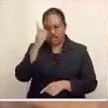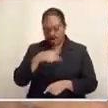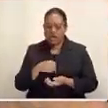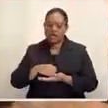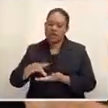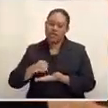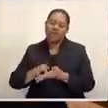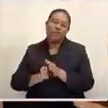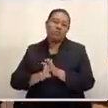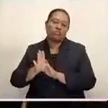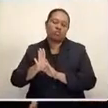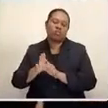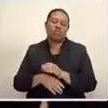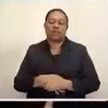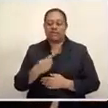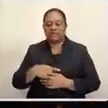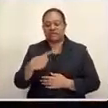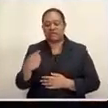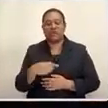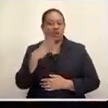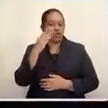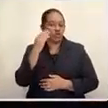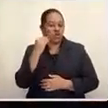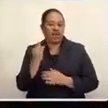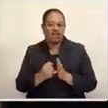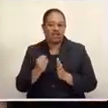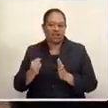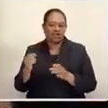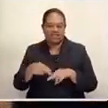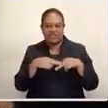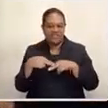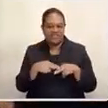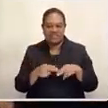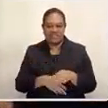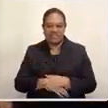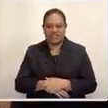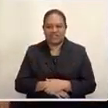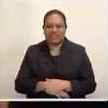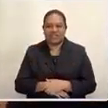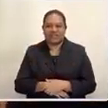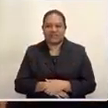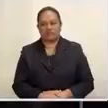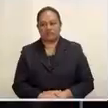contribute to the growth and sustainability of the sugarcane industry in Fiji. Philip Anaikaso, FBC News.